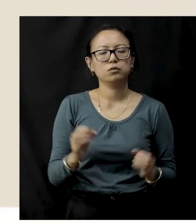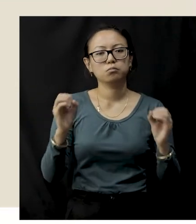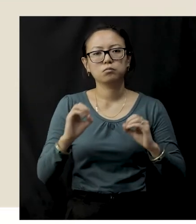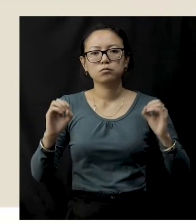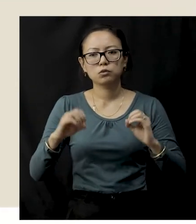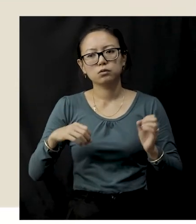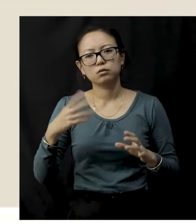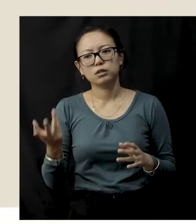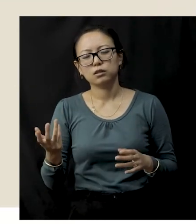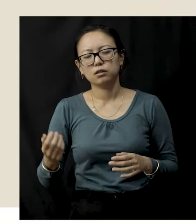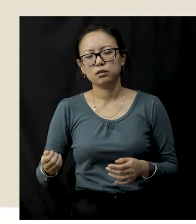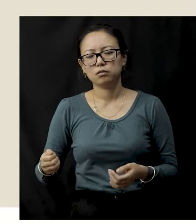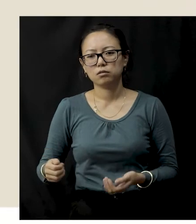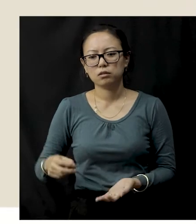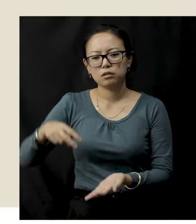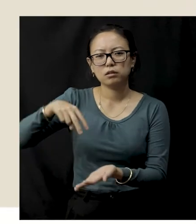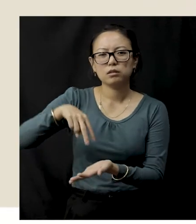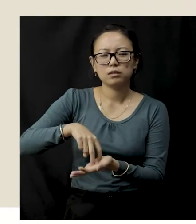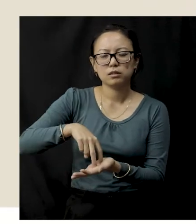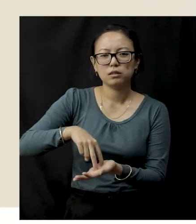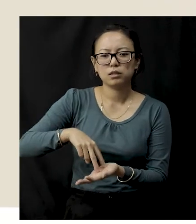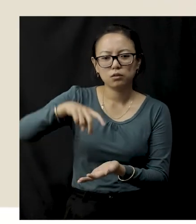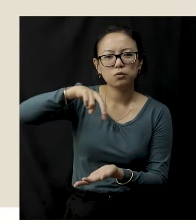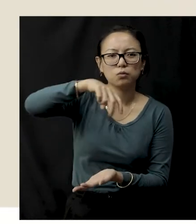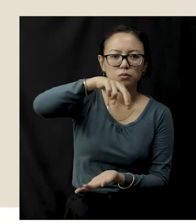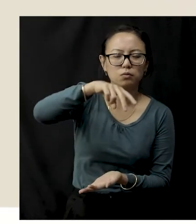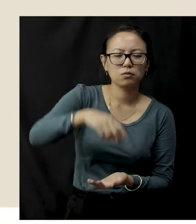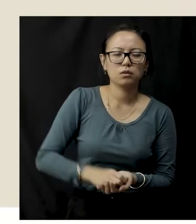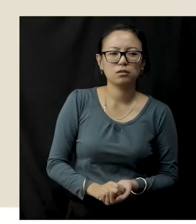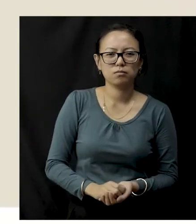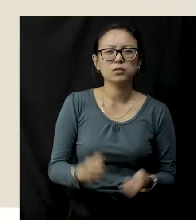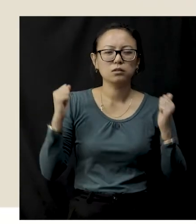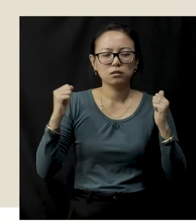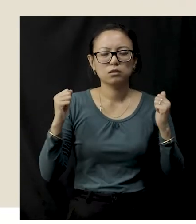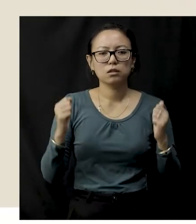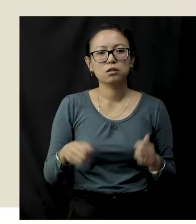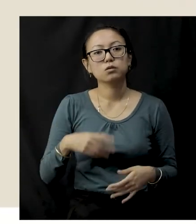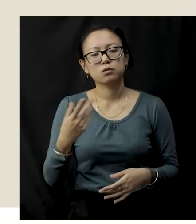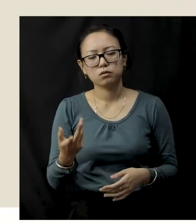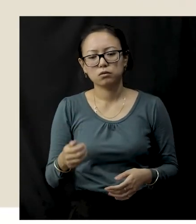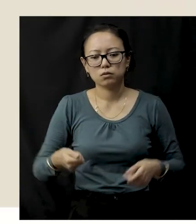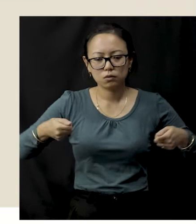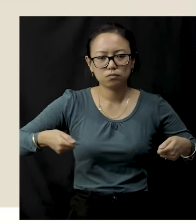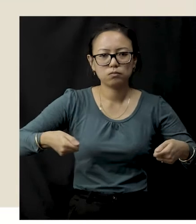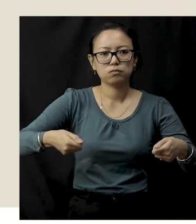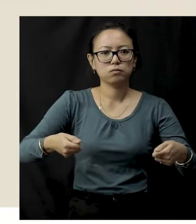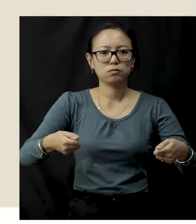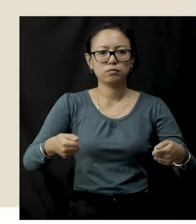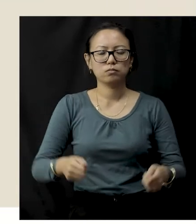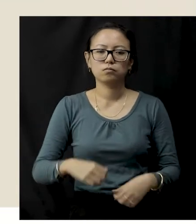on a stretcher and pull them, it is easier for the one who is pulling as well as for the patient.